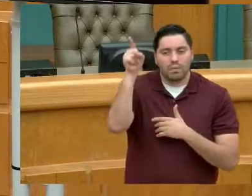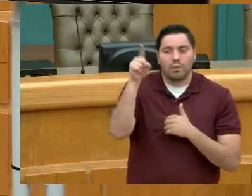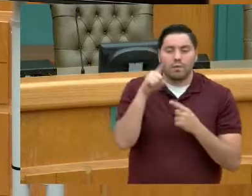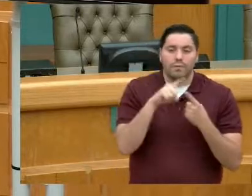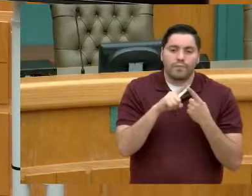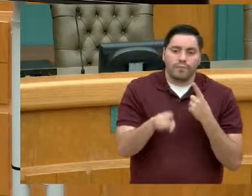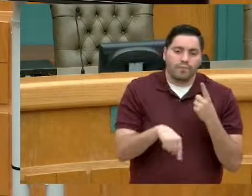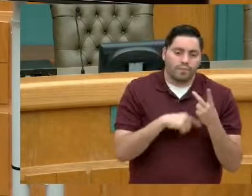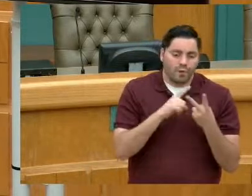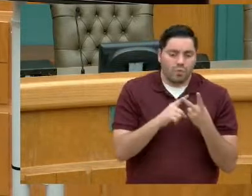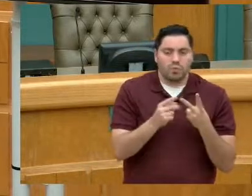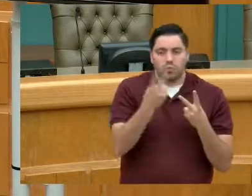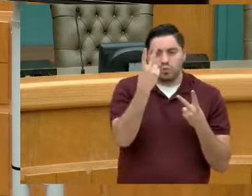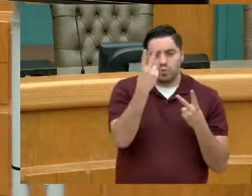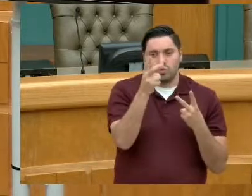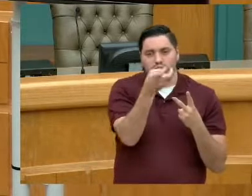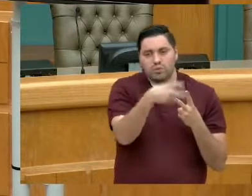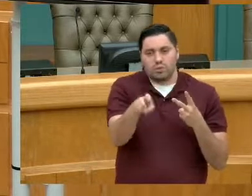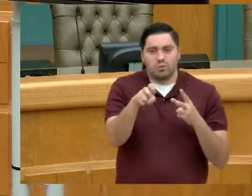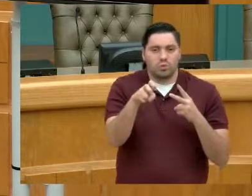2 transitional house